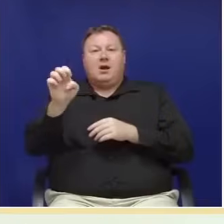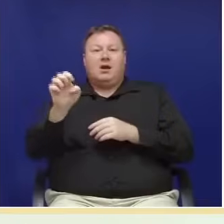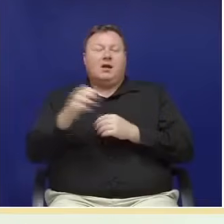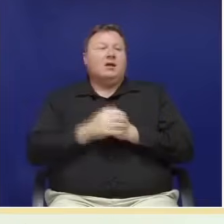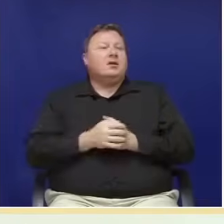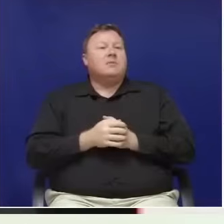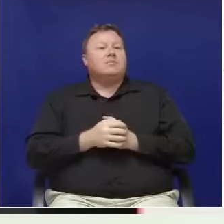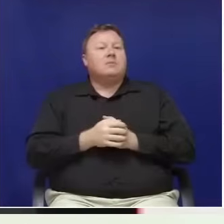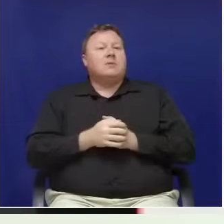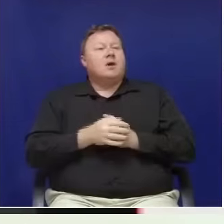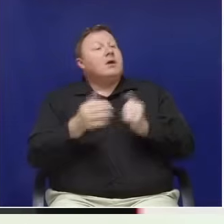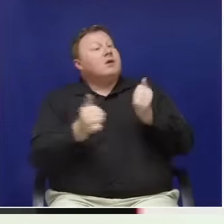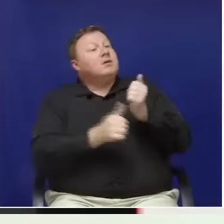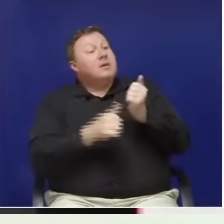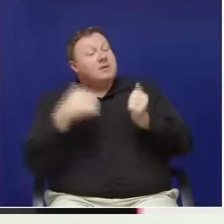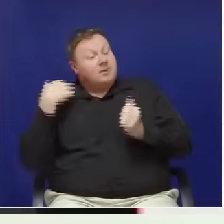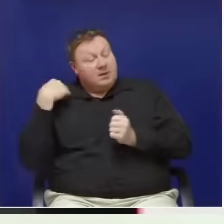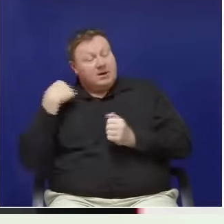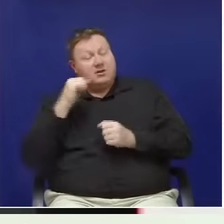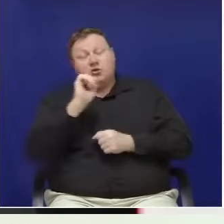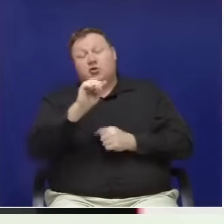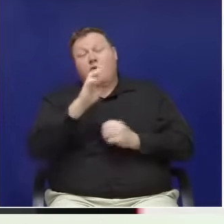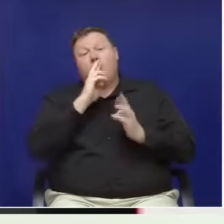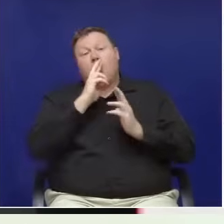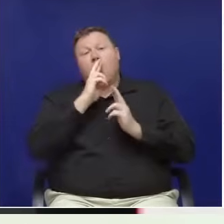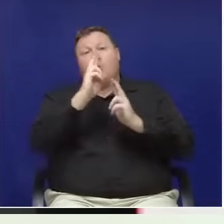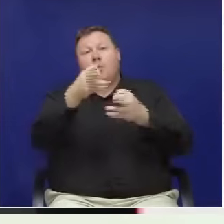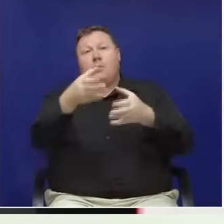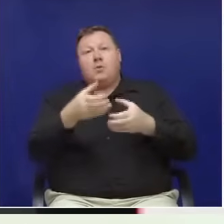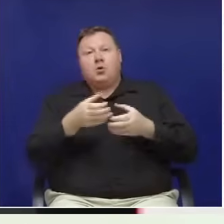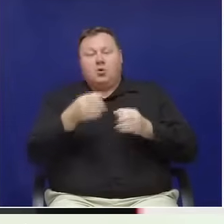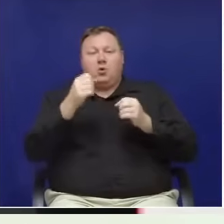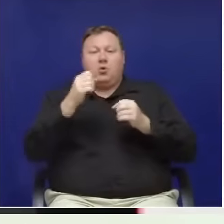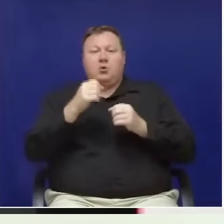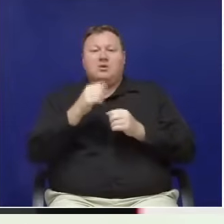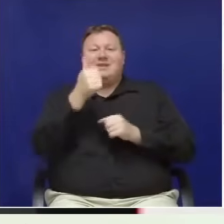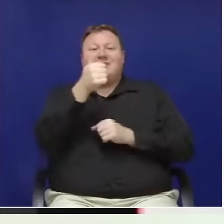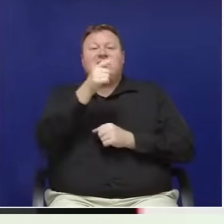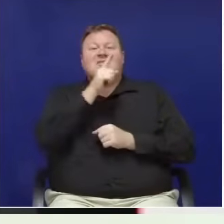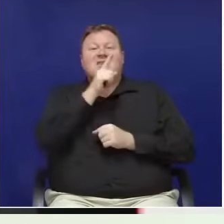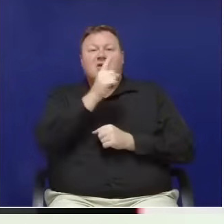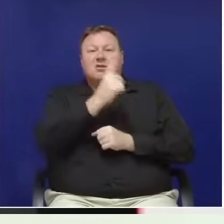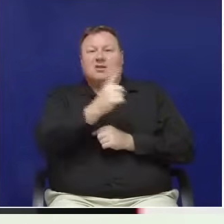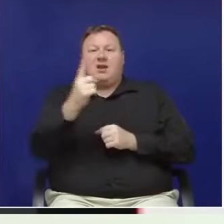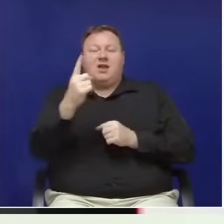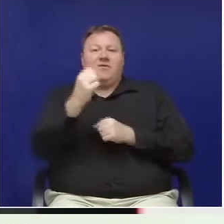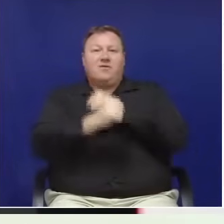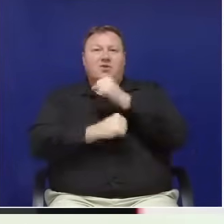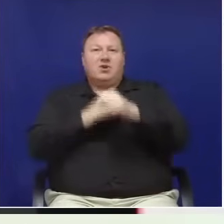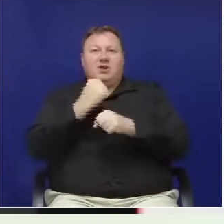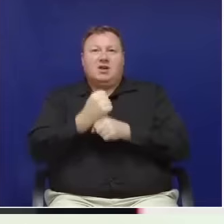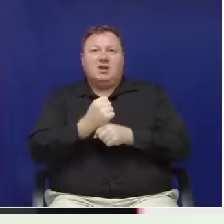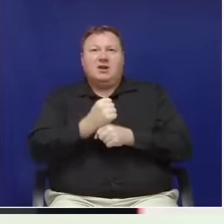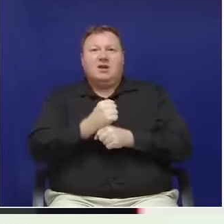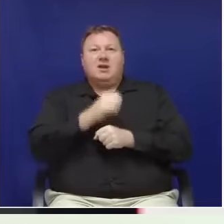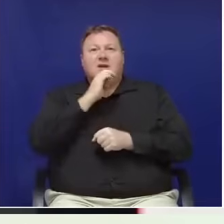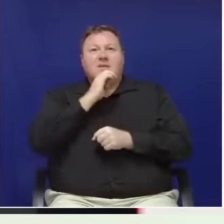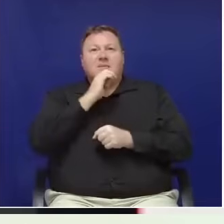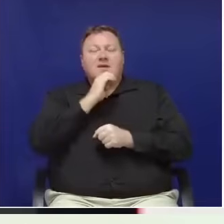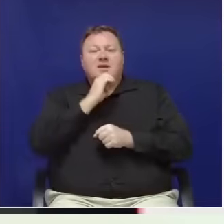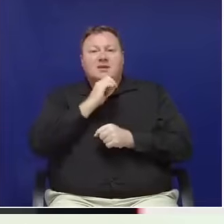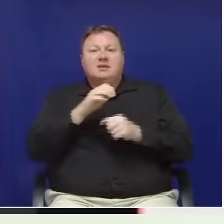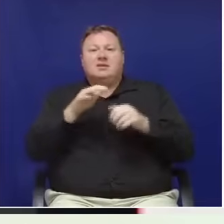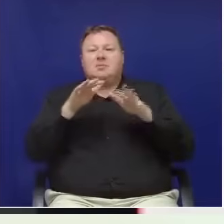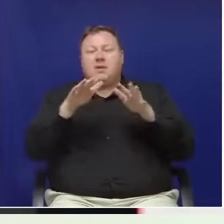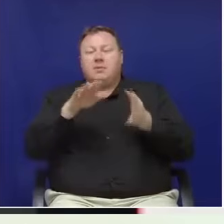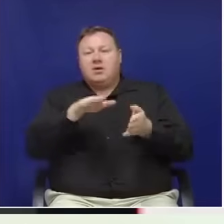Deputy Minister, for your own report, it says you lose 6,000 every year. So you are in fact going backwards and people are dying